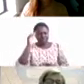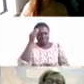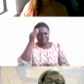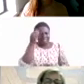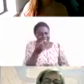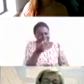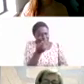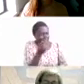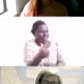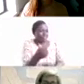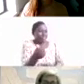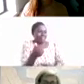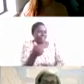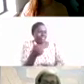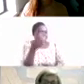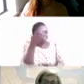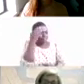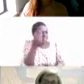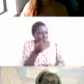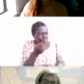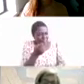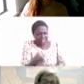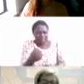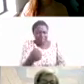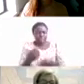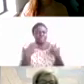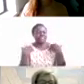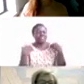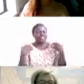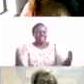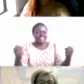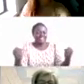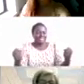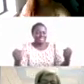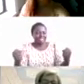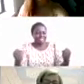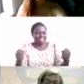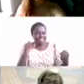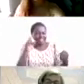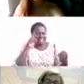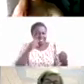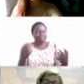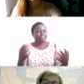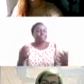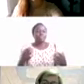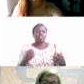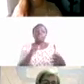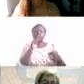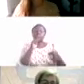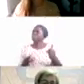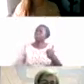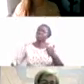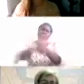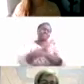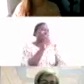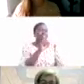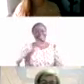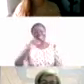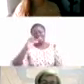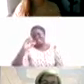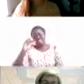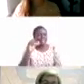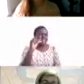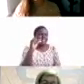Many women who have a disability in Burundi have very little knowledge concerning their rights to sexual and